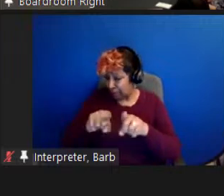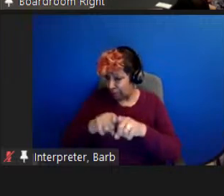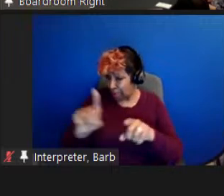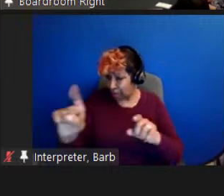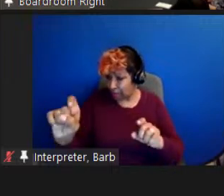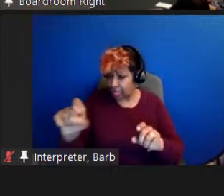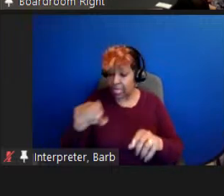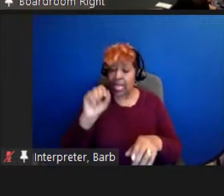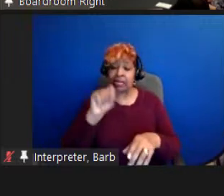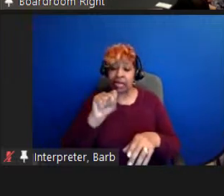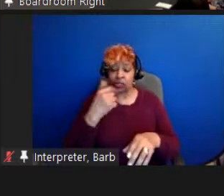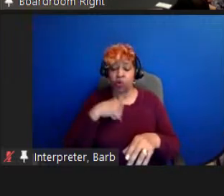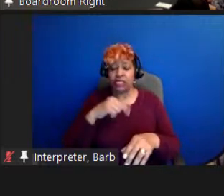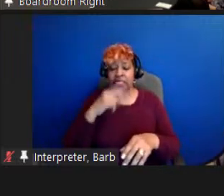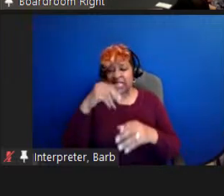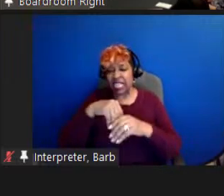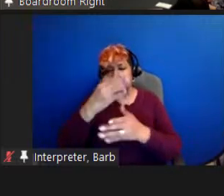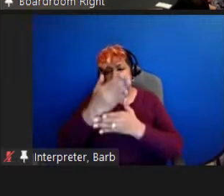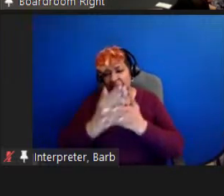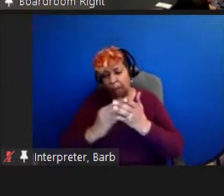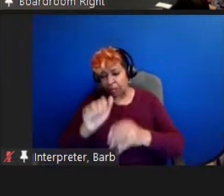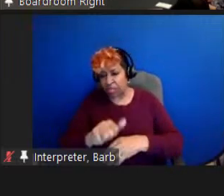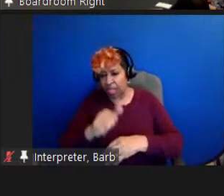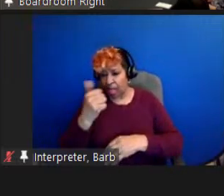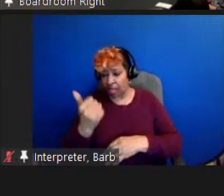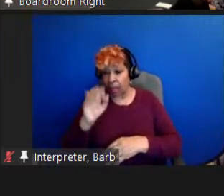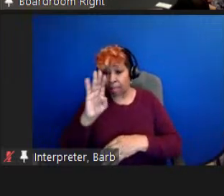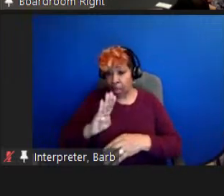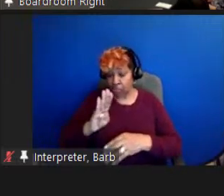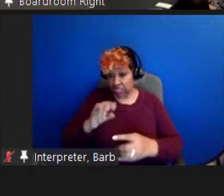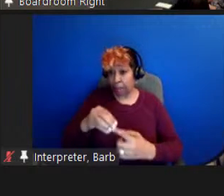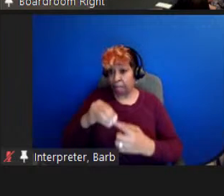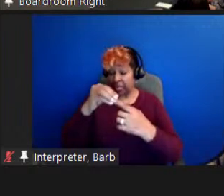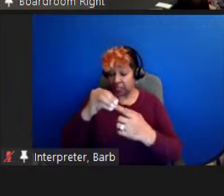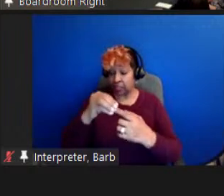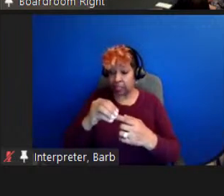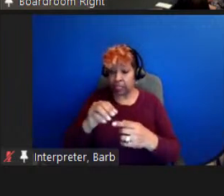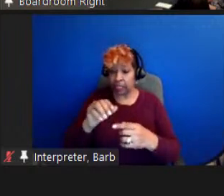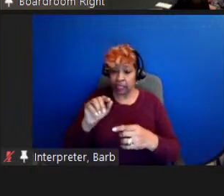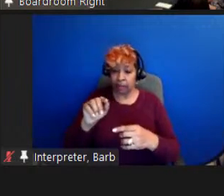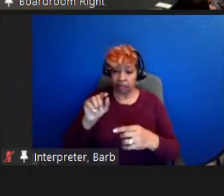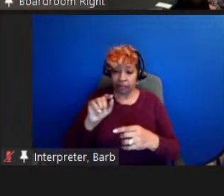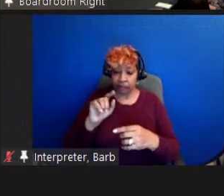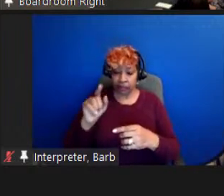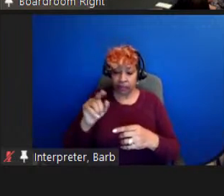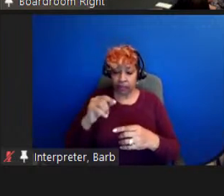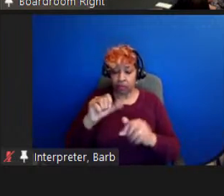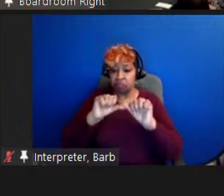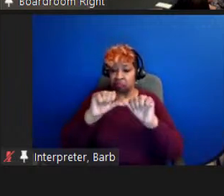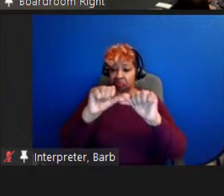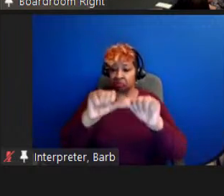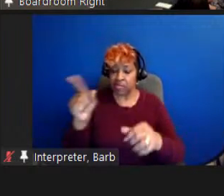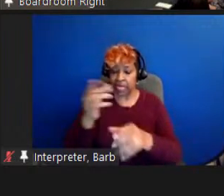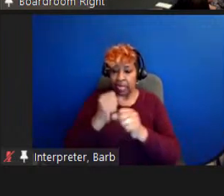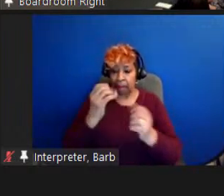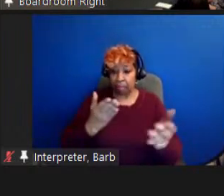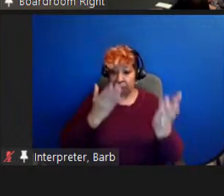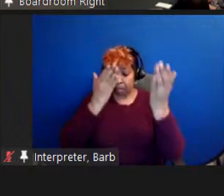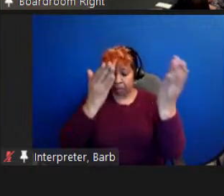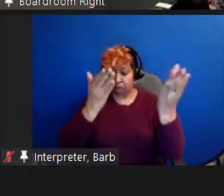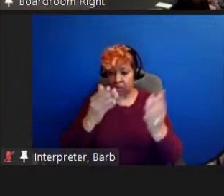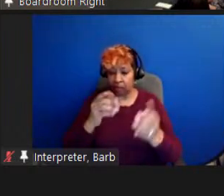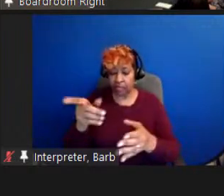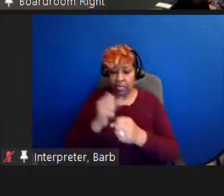do see in some of the other, Boston especially because it's a rolling basis, they sort of get proposals. I think they get a